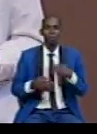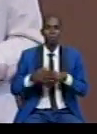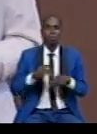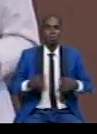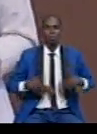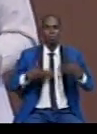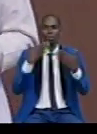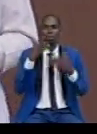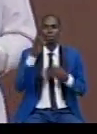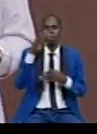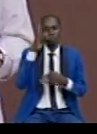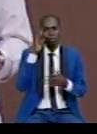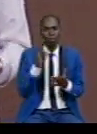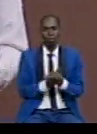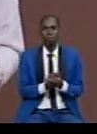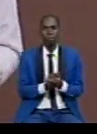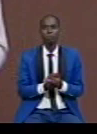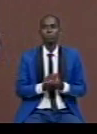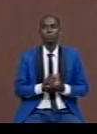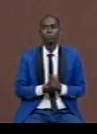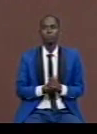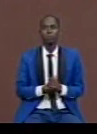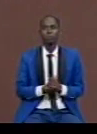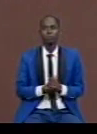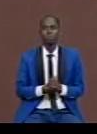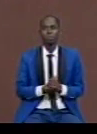God for that. Thank you.